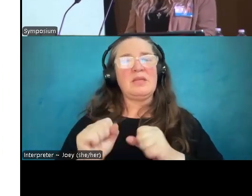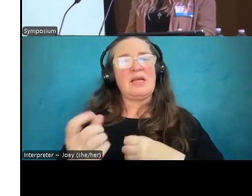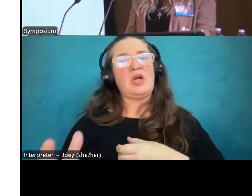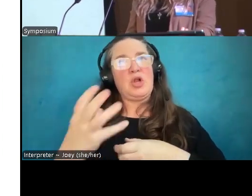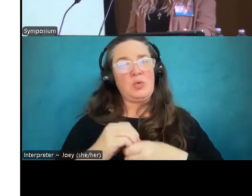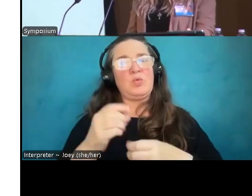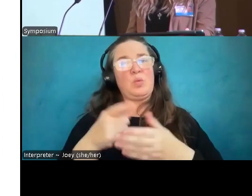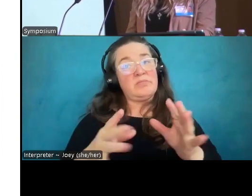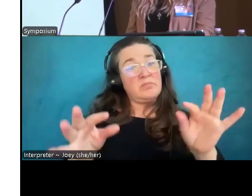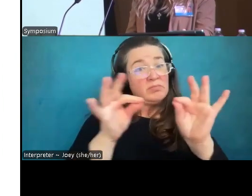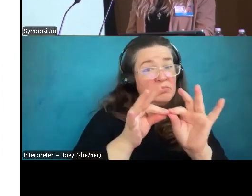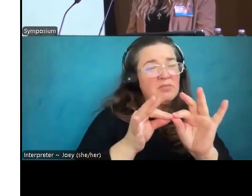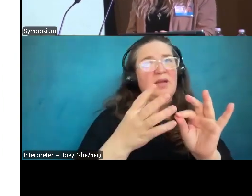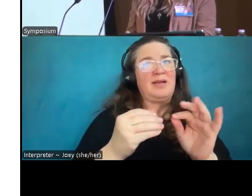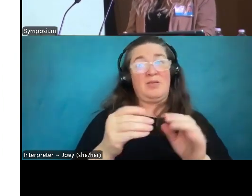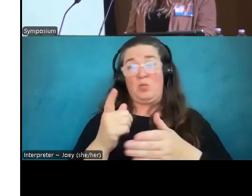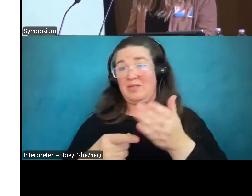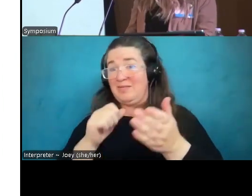to you.